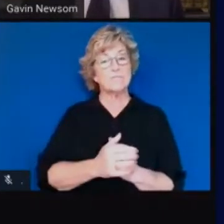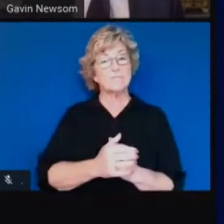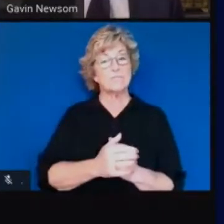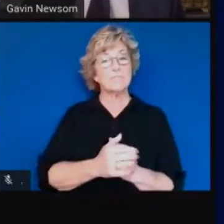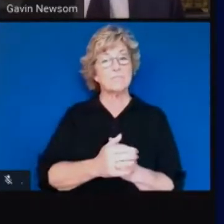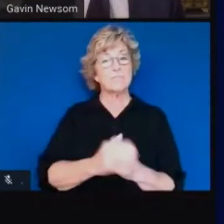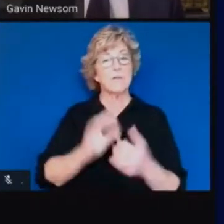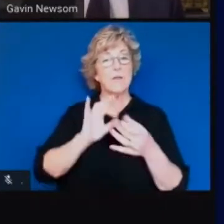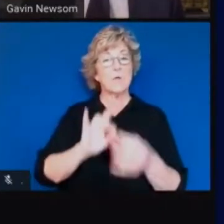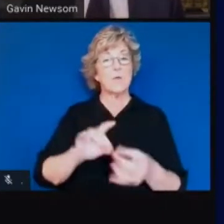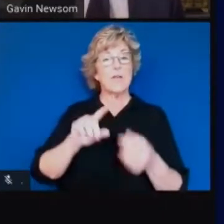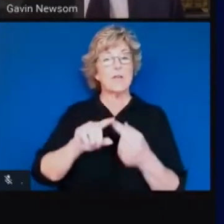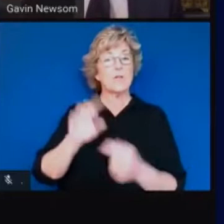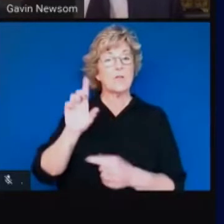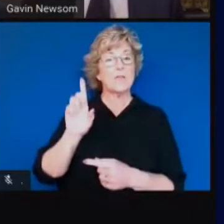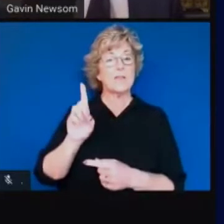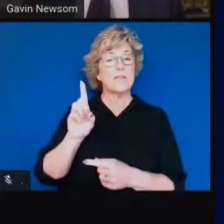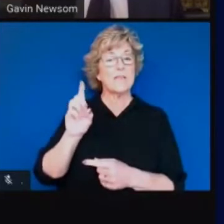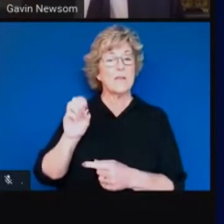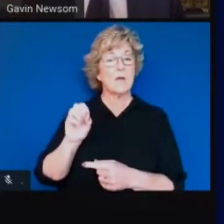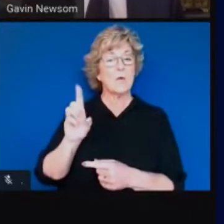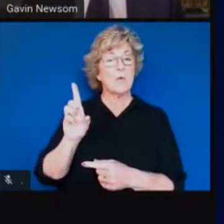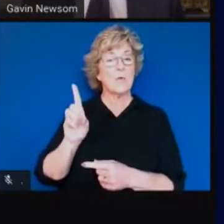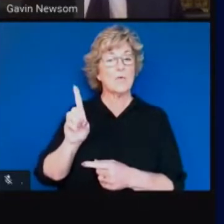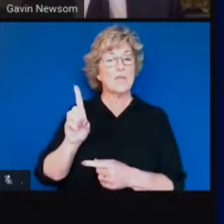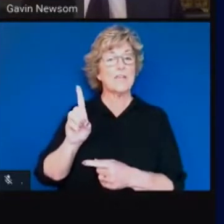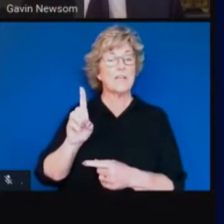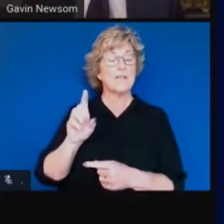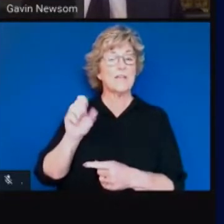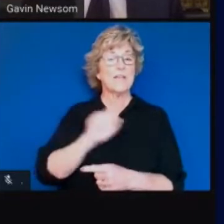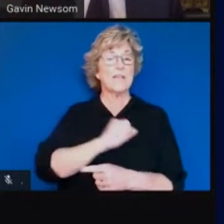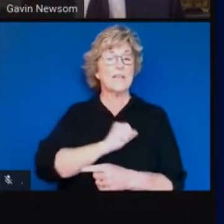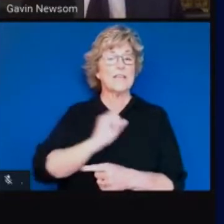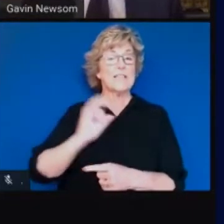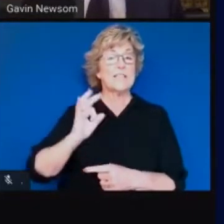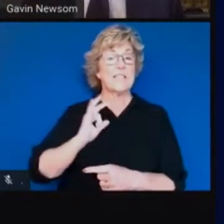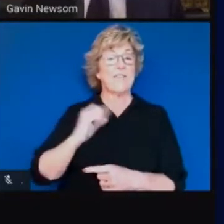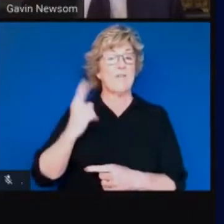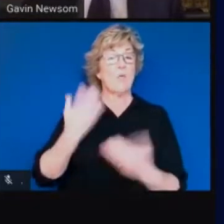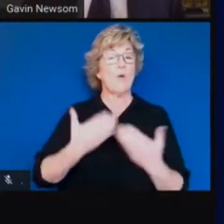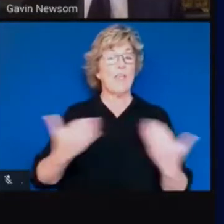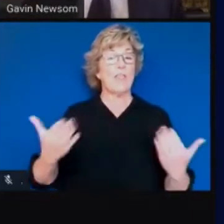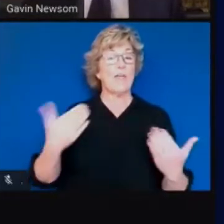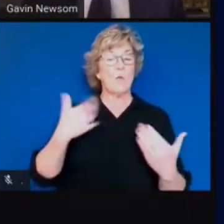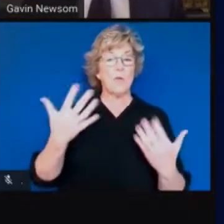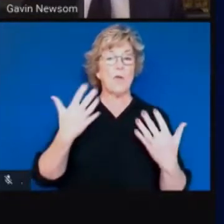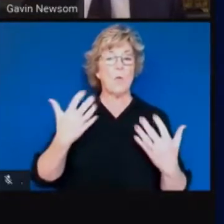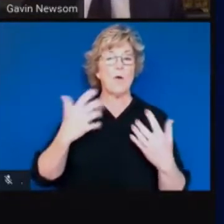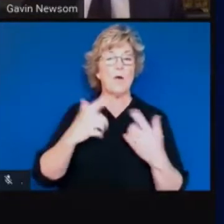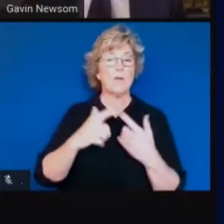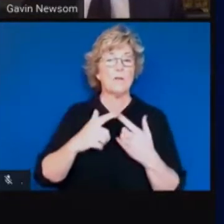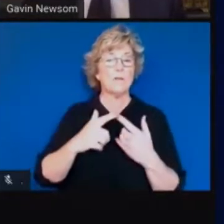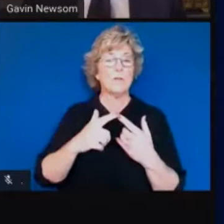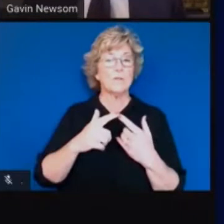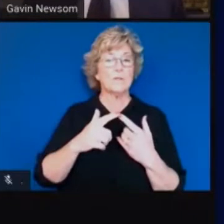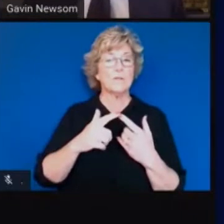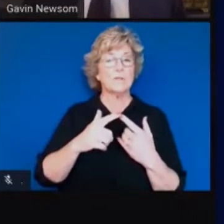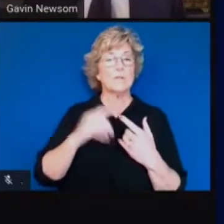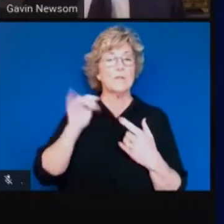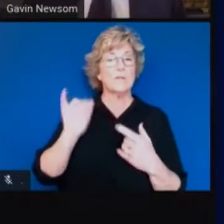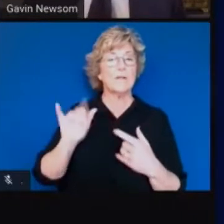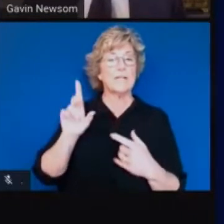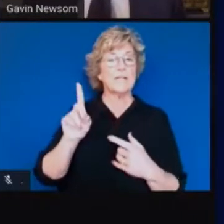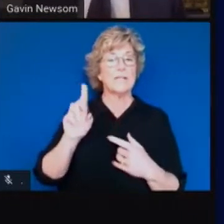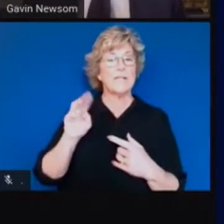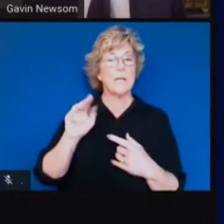DOD staffing, as well as that DMAT staffing, one of the things we're trying to do is extend the DMAT staffing that